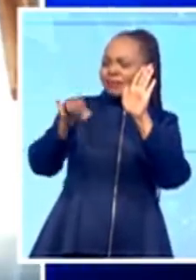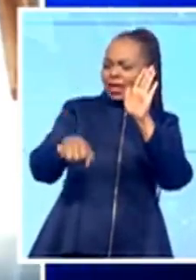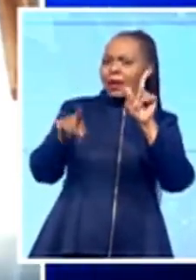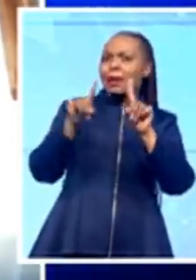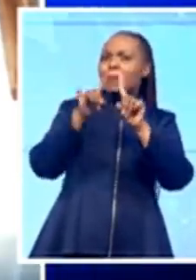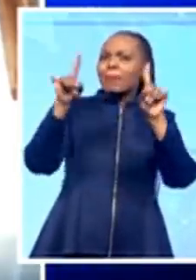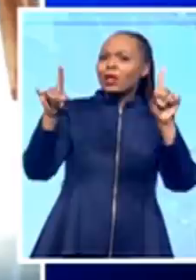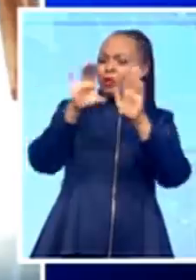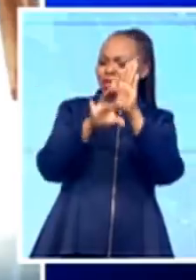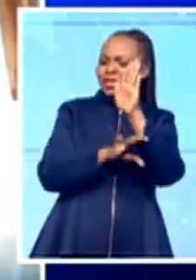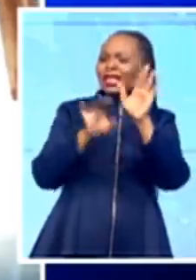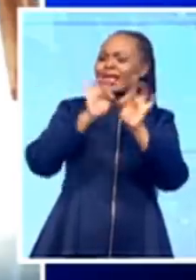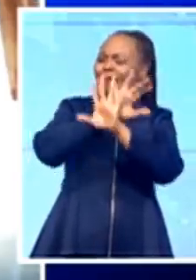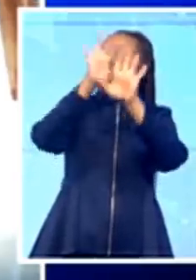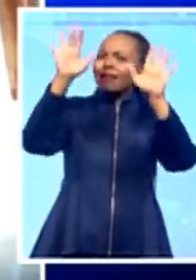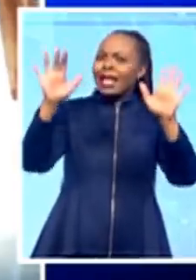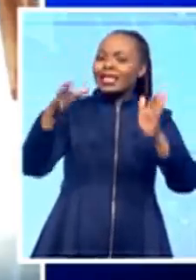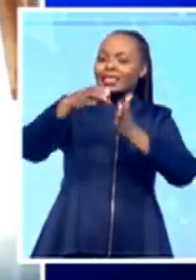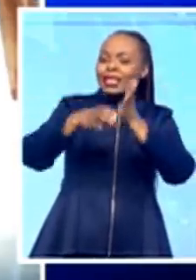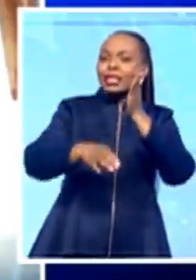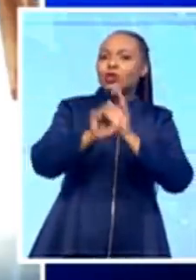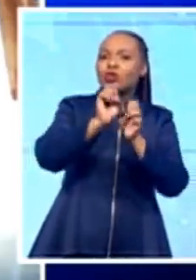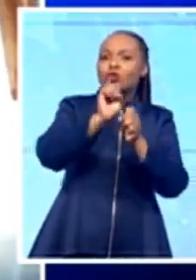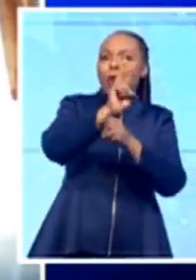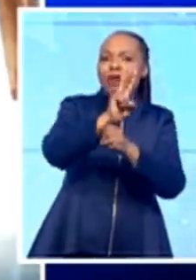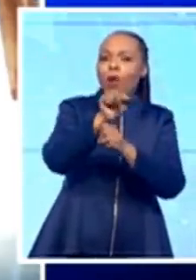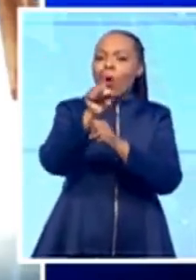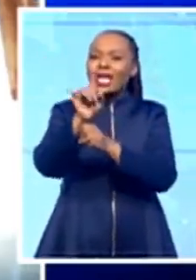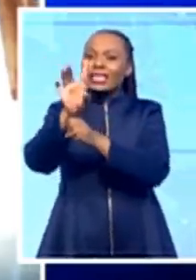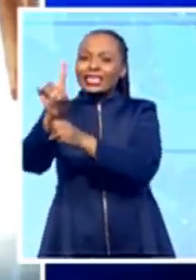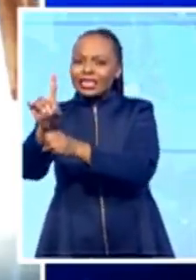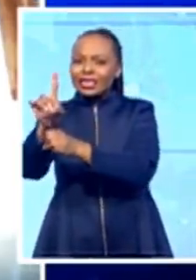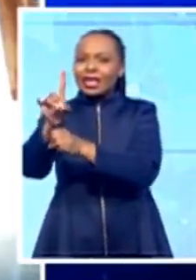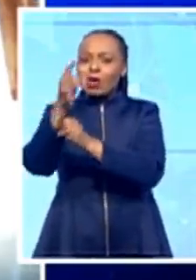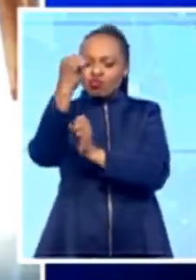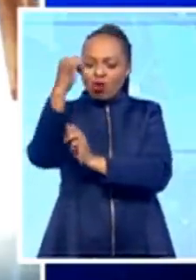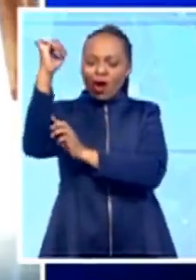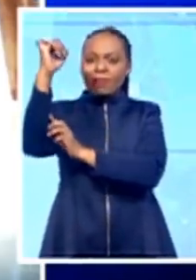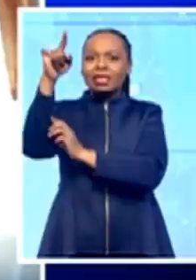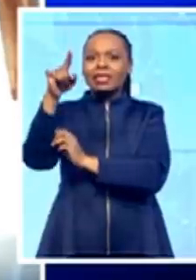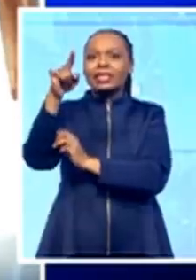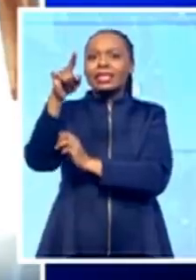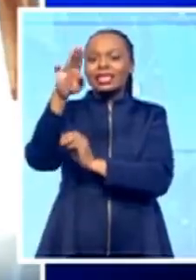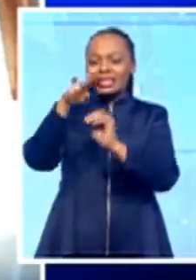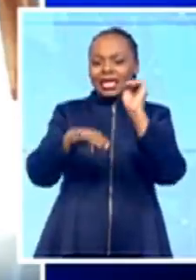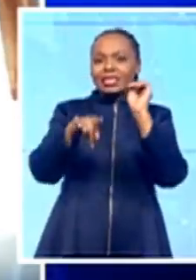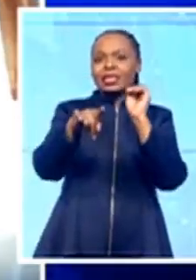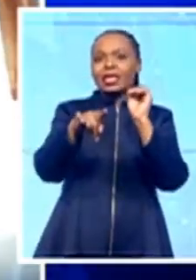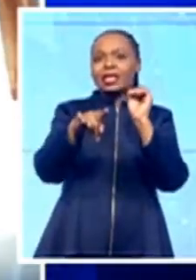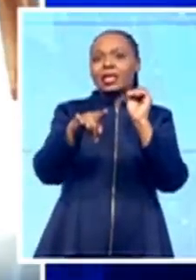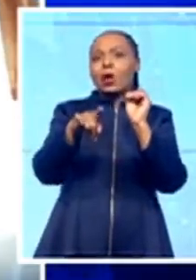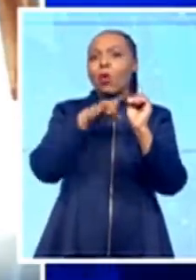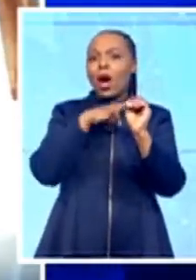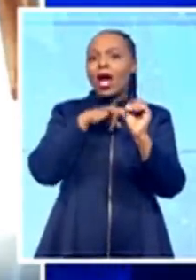Section 12.1b prohibits detention without trial. Why did the Concord violate that section of the